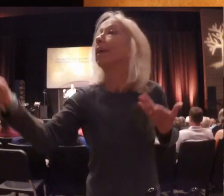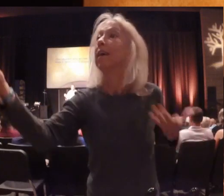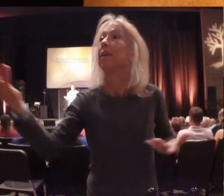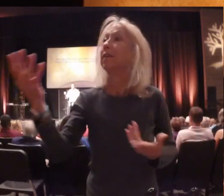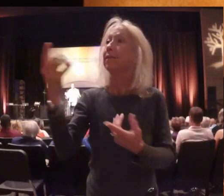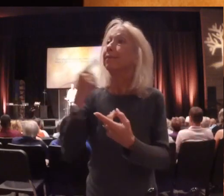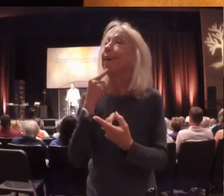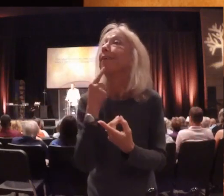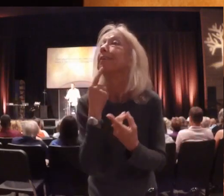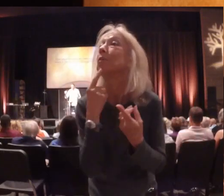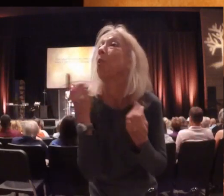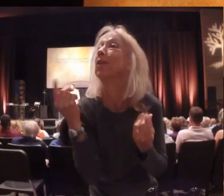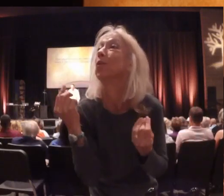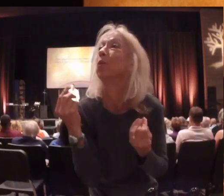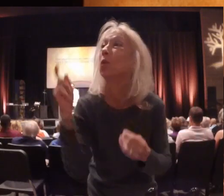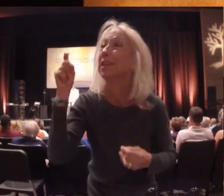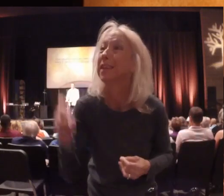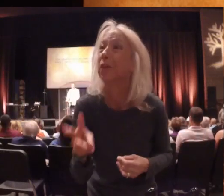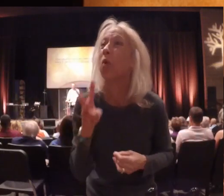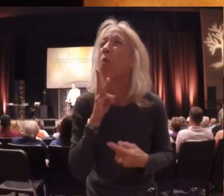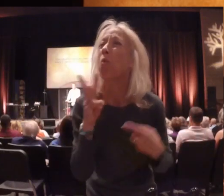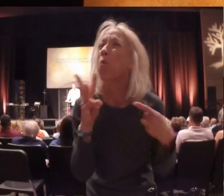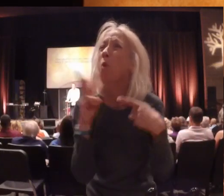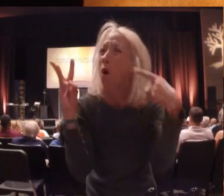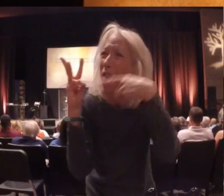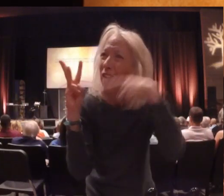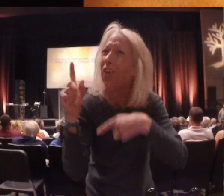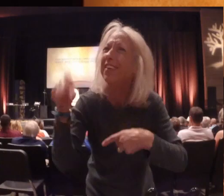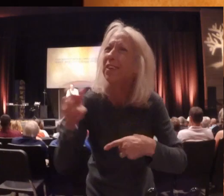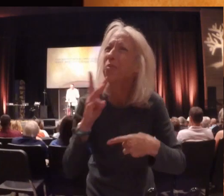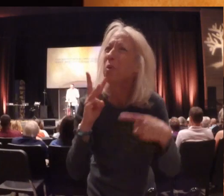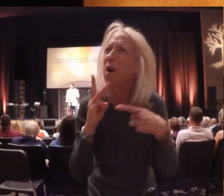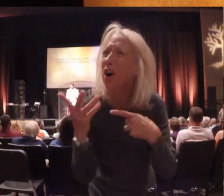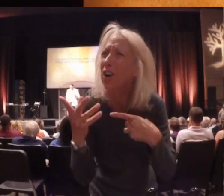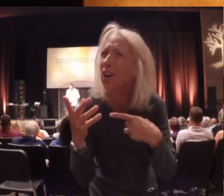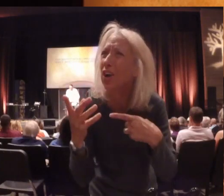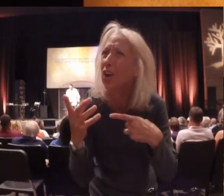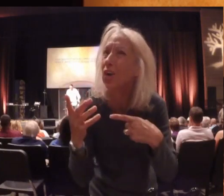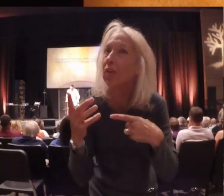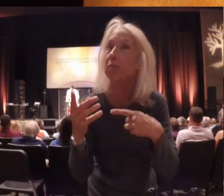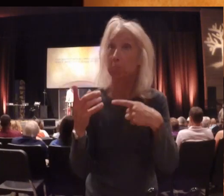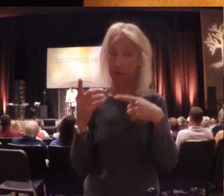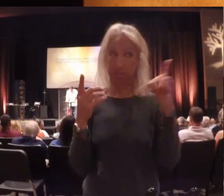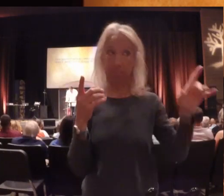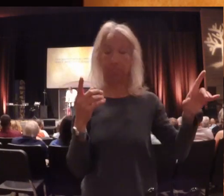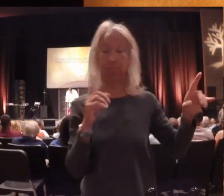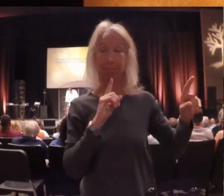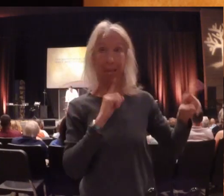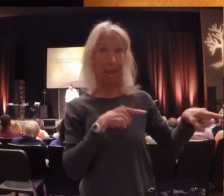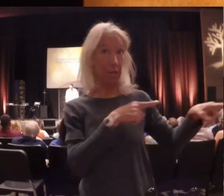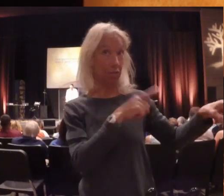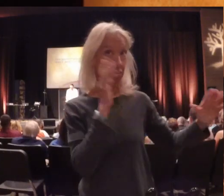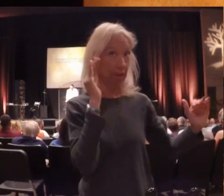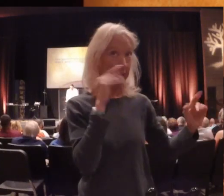of the Lord. We're ready for some water. Now God's going to help us out. But I think they weren't expecting what was to come. Verse